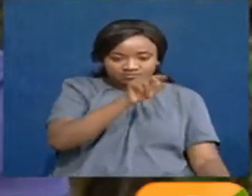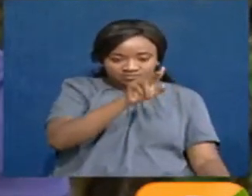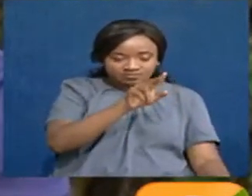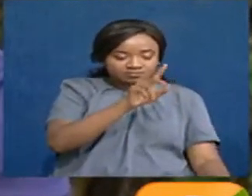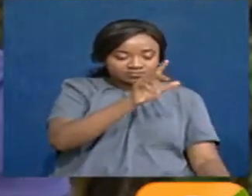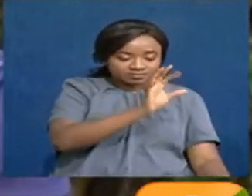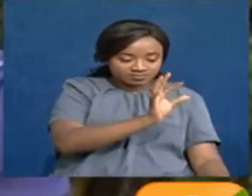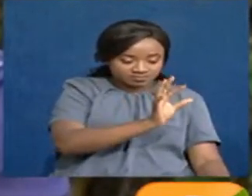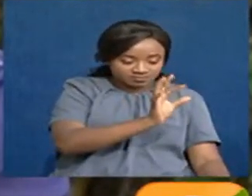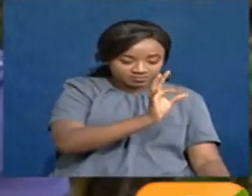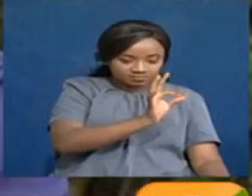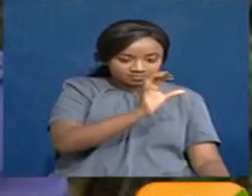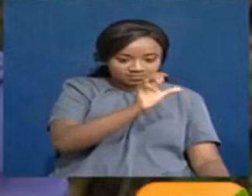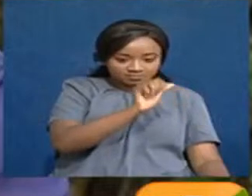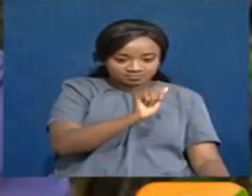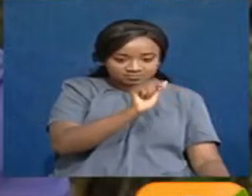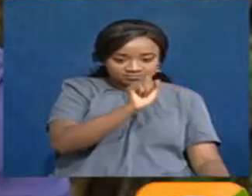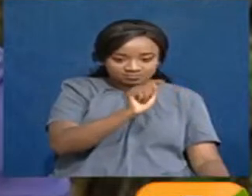We have managed to